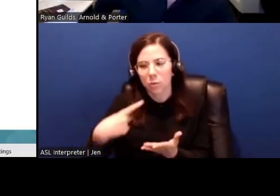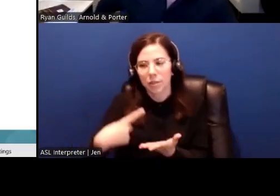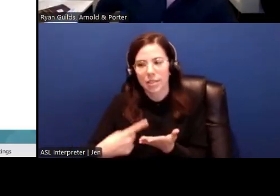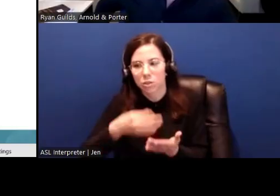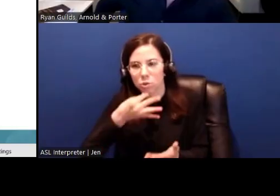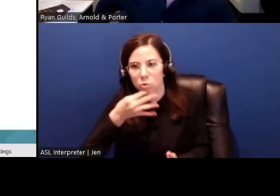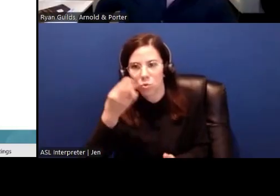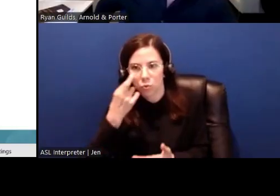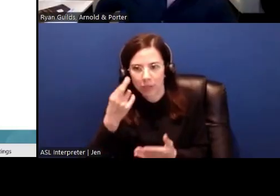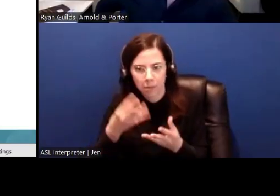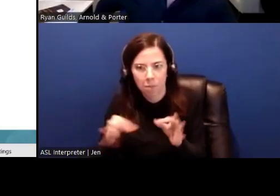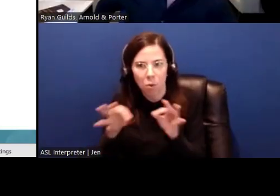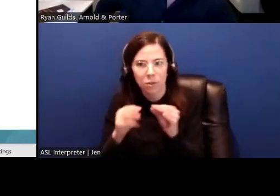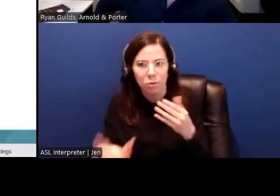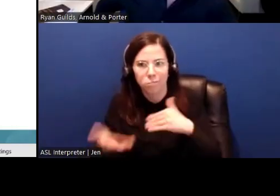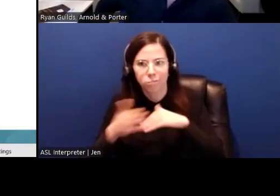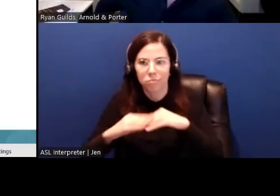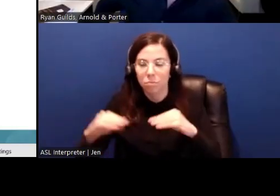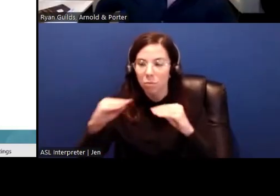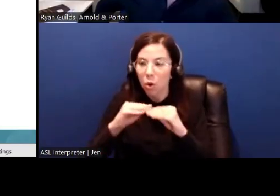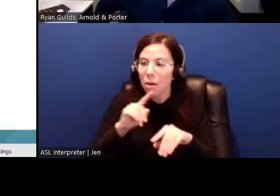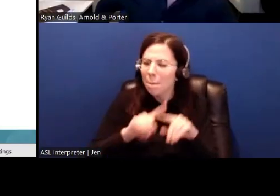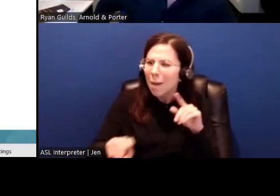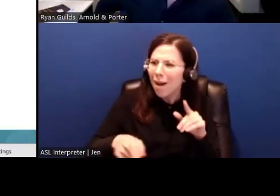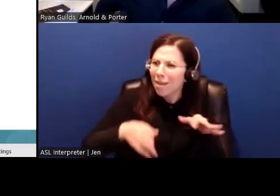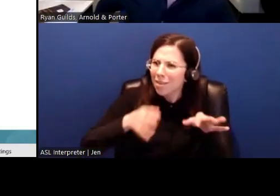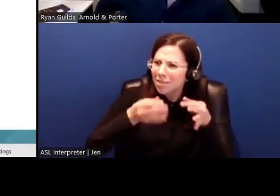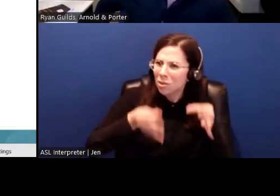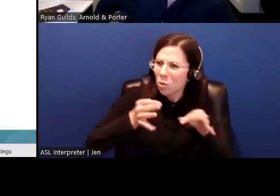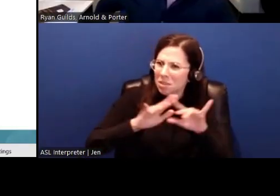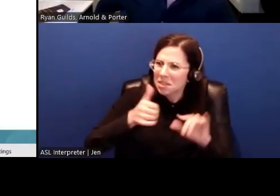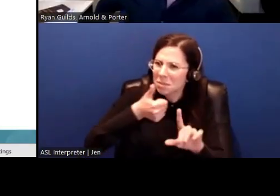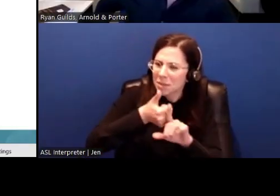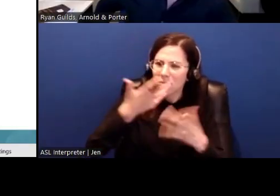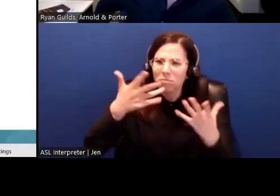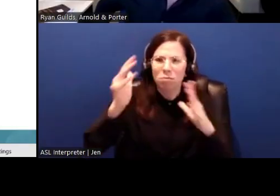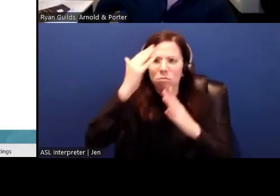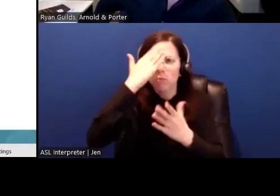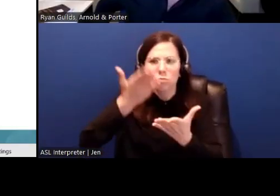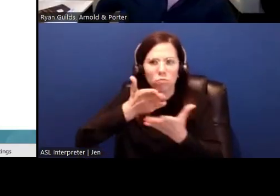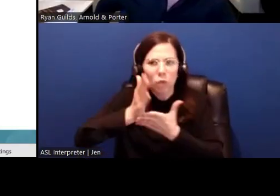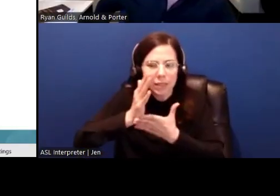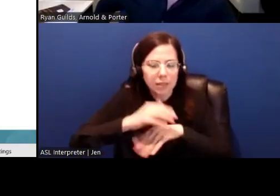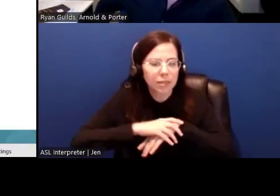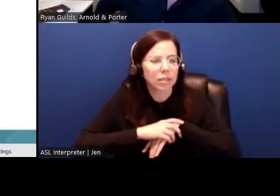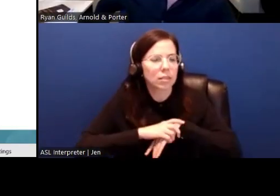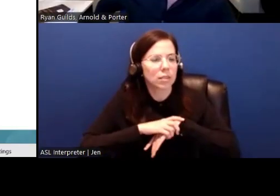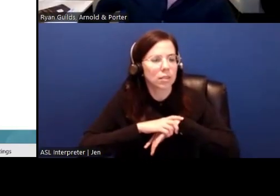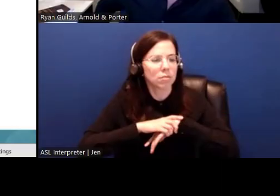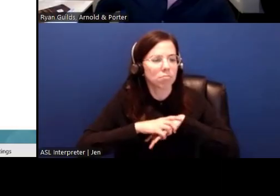themselves are familiar with the rights and the procedures that are in place, and they're also very willing to